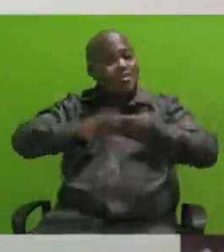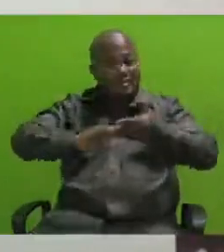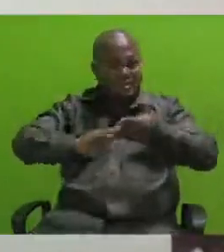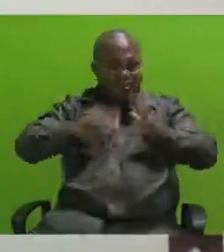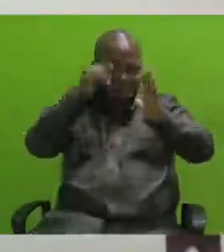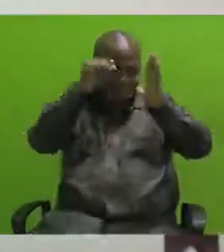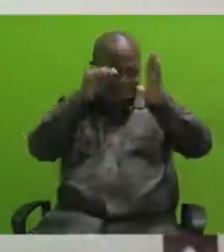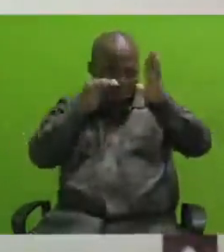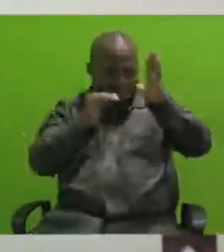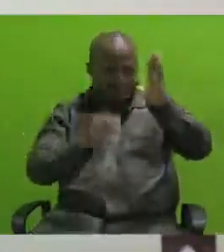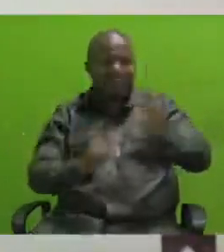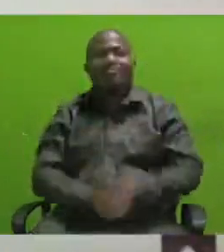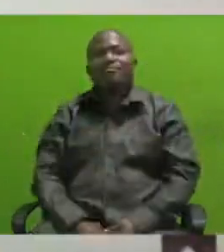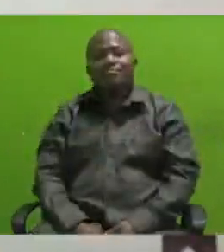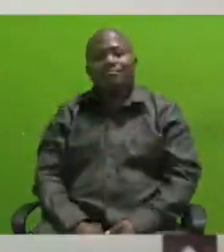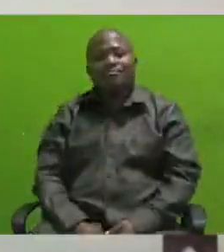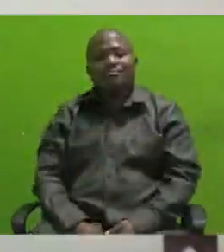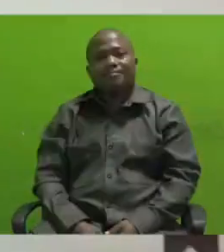Solution.